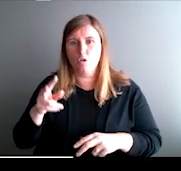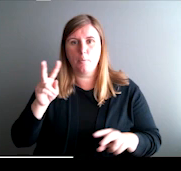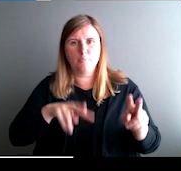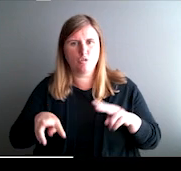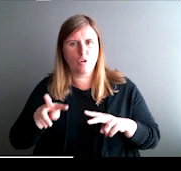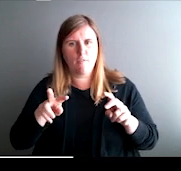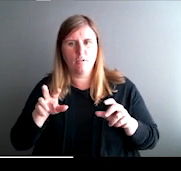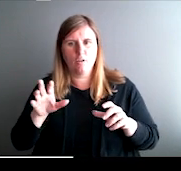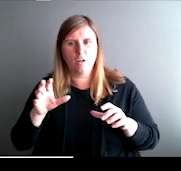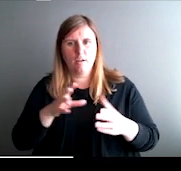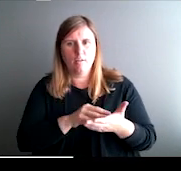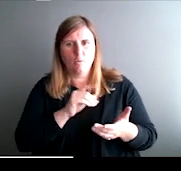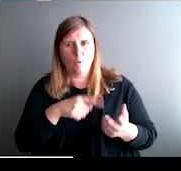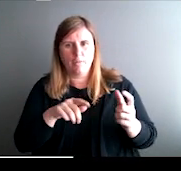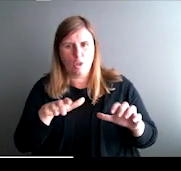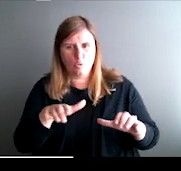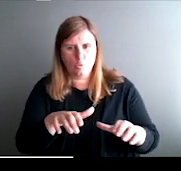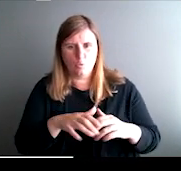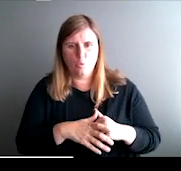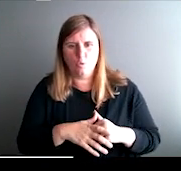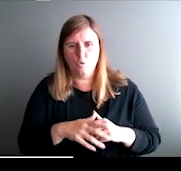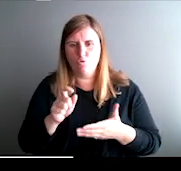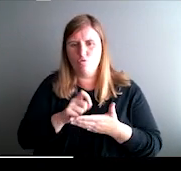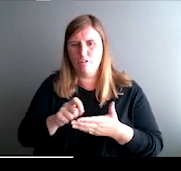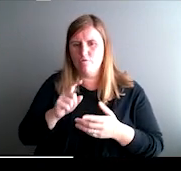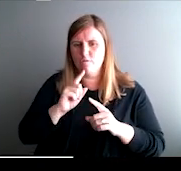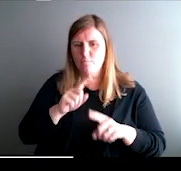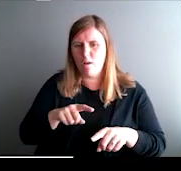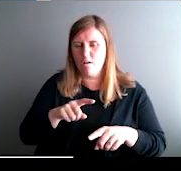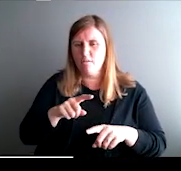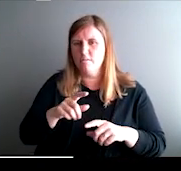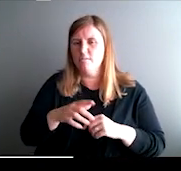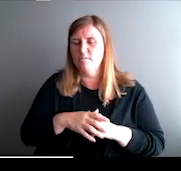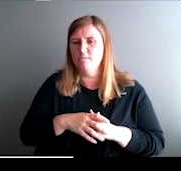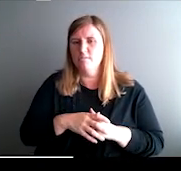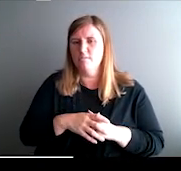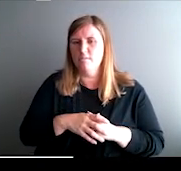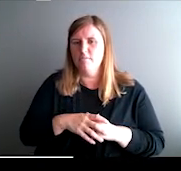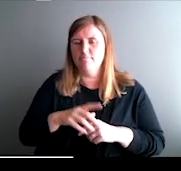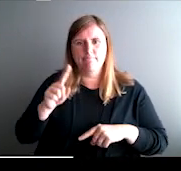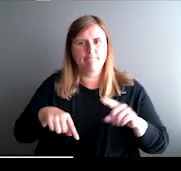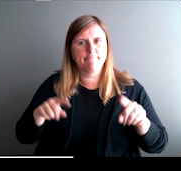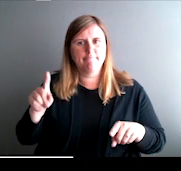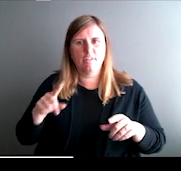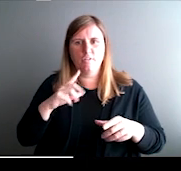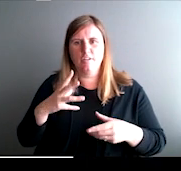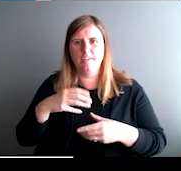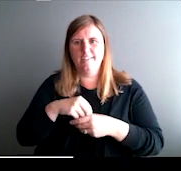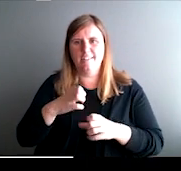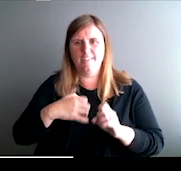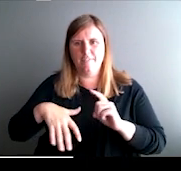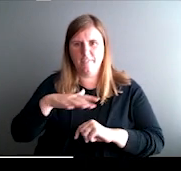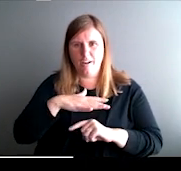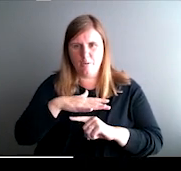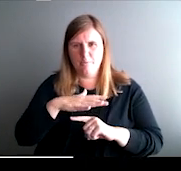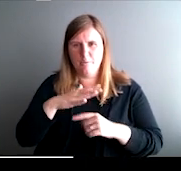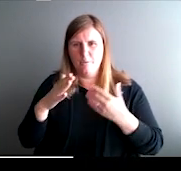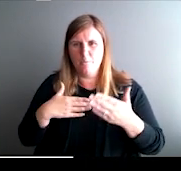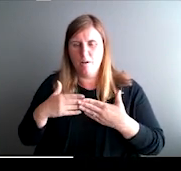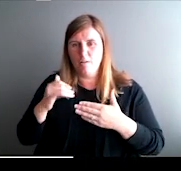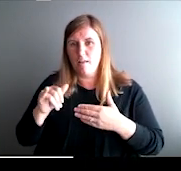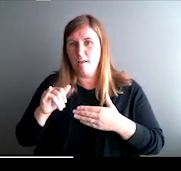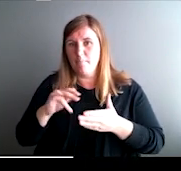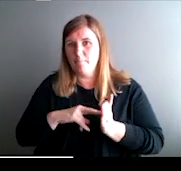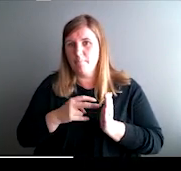and doing what they do, responding to all sorts of things that are in the environment, whether that